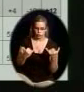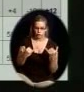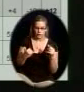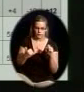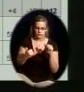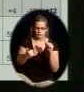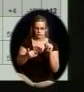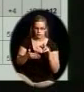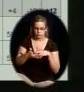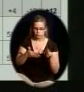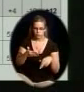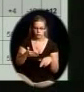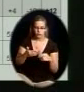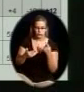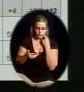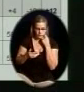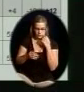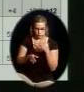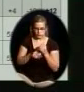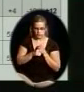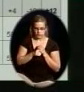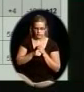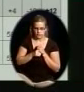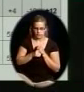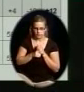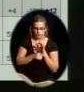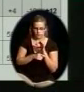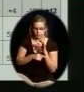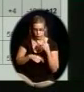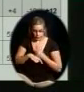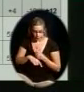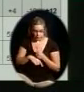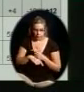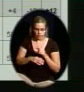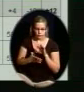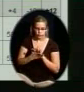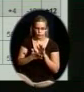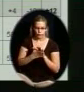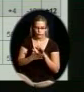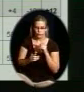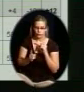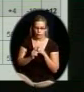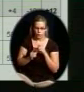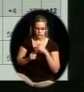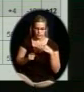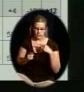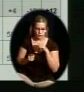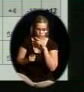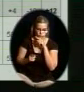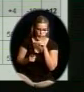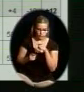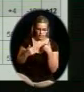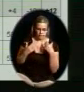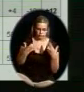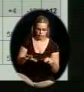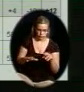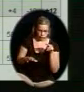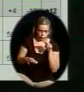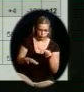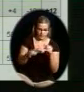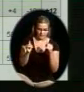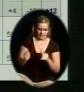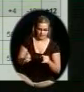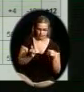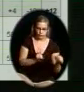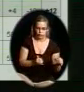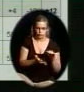SAT results. We just received today by FedEx our school scores, so we haven't had a chance really to look at the individual school scores yet. But